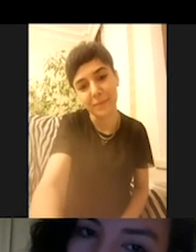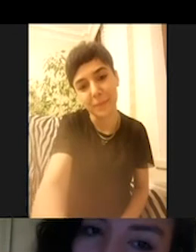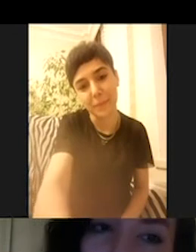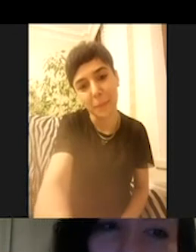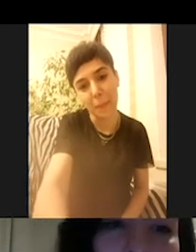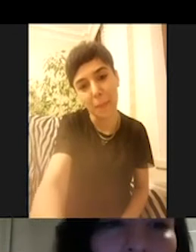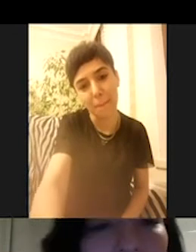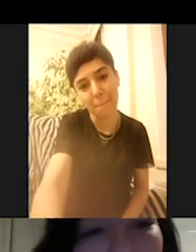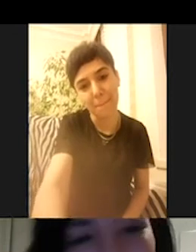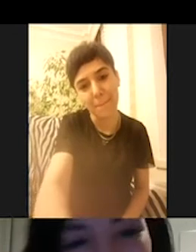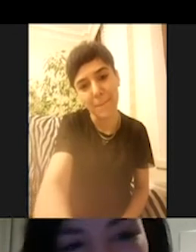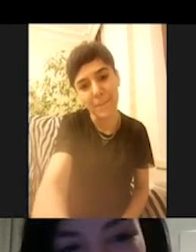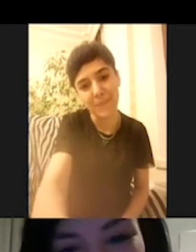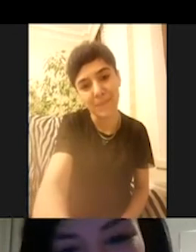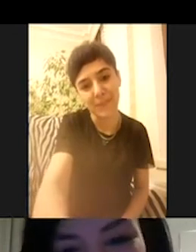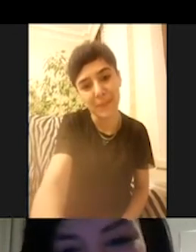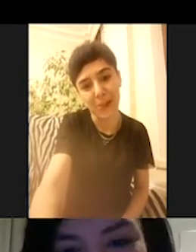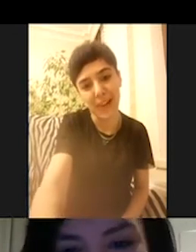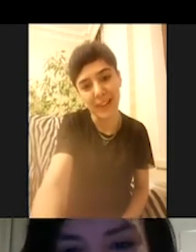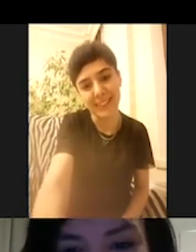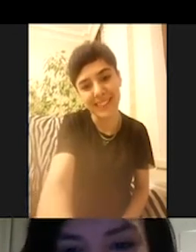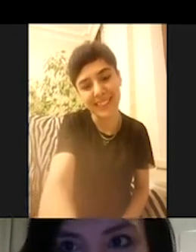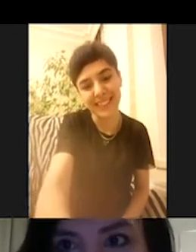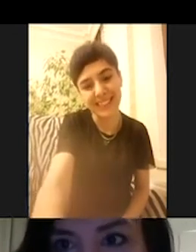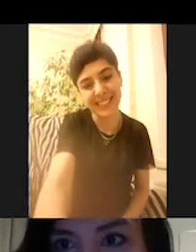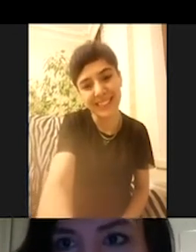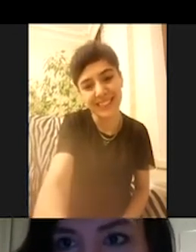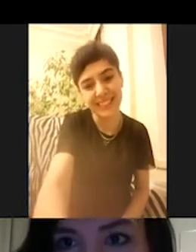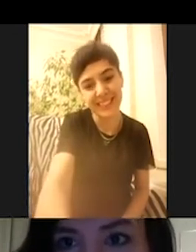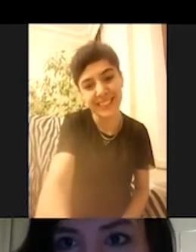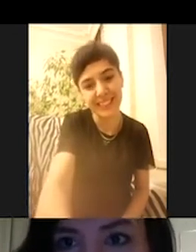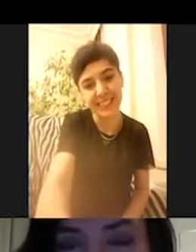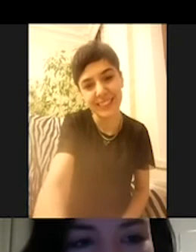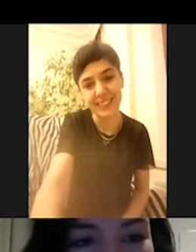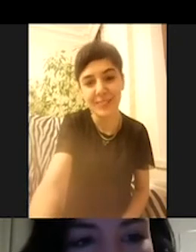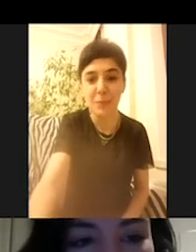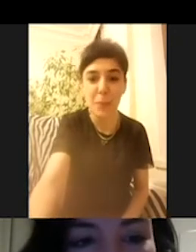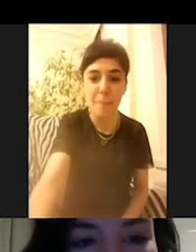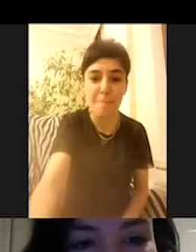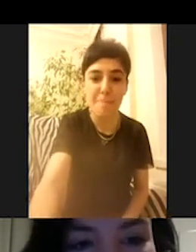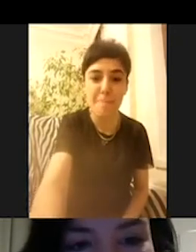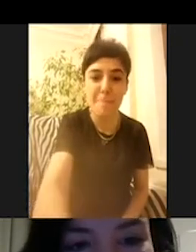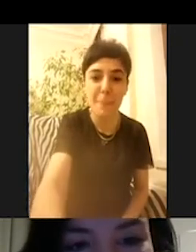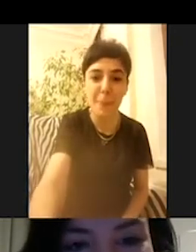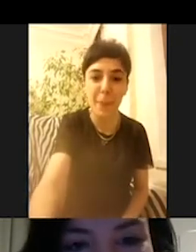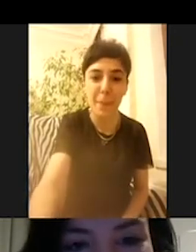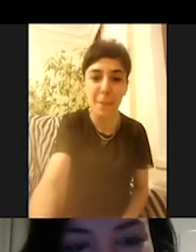How are you doing? Are you okay? Are you out there? Yes, perfect. Okay.